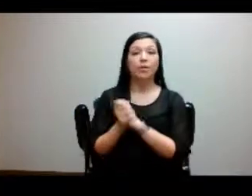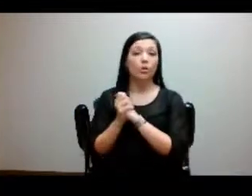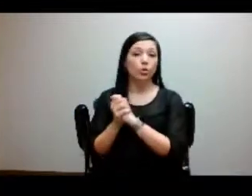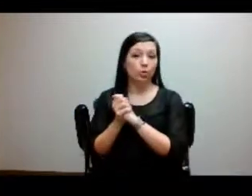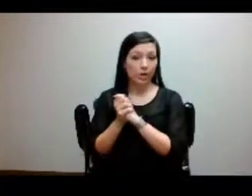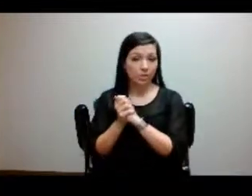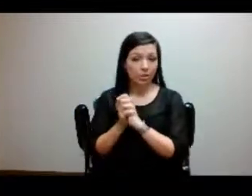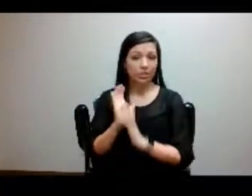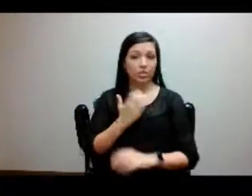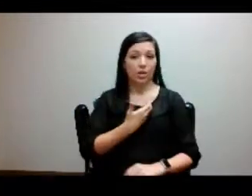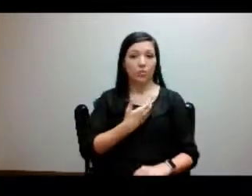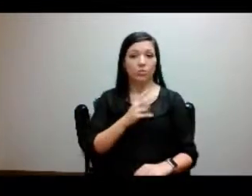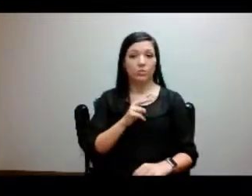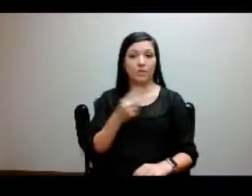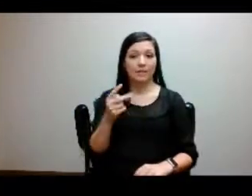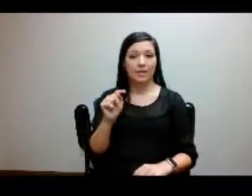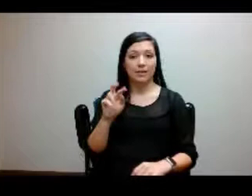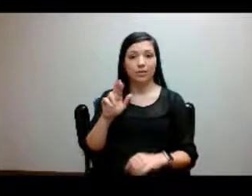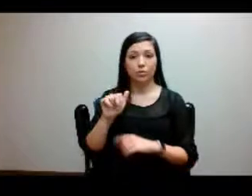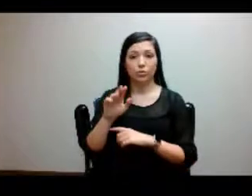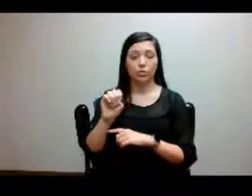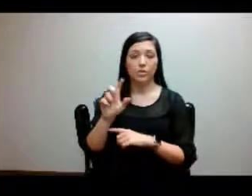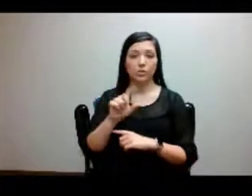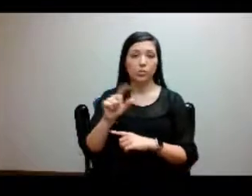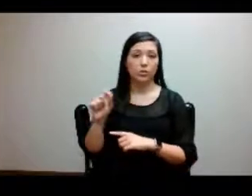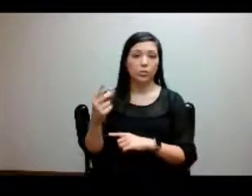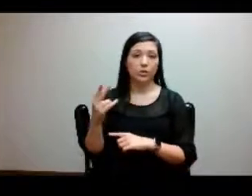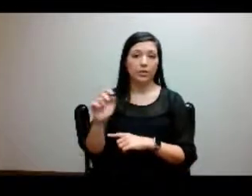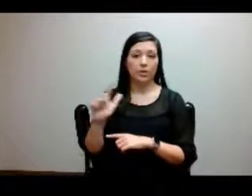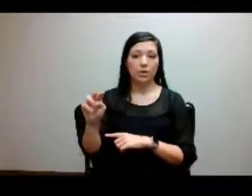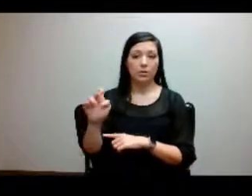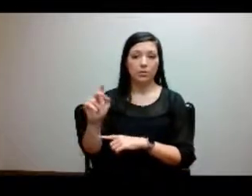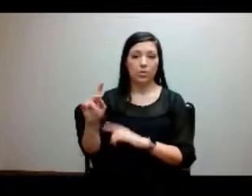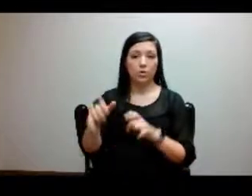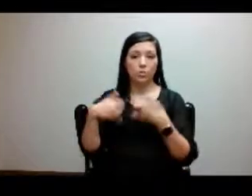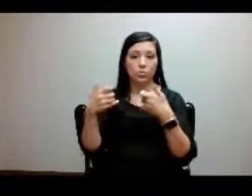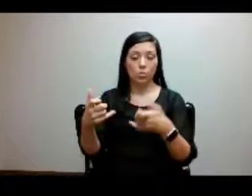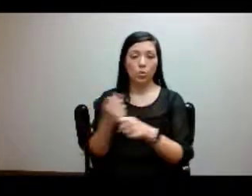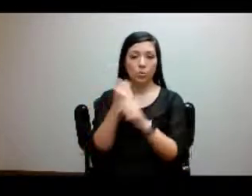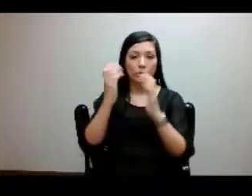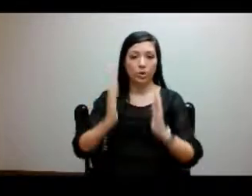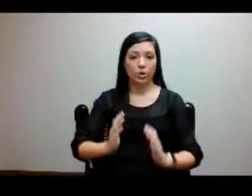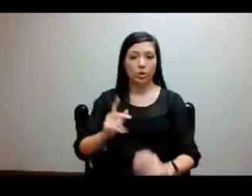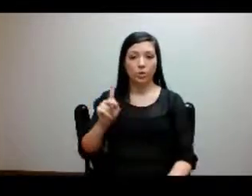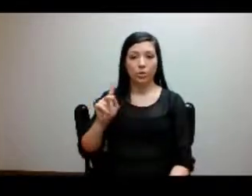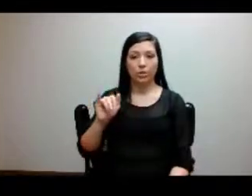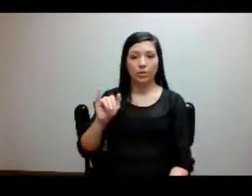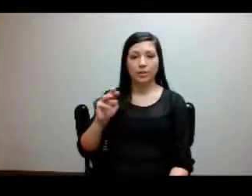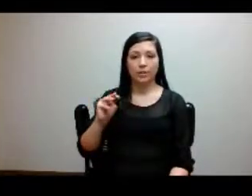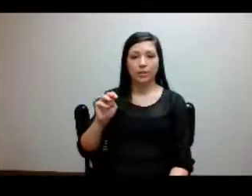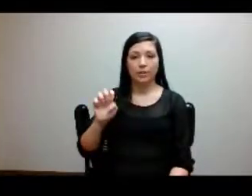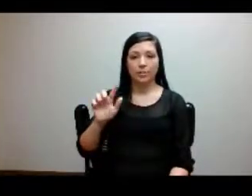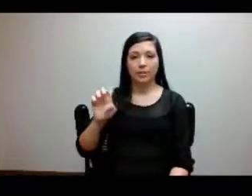Congratulations to our second Trace 2020 Hallmark Award winner,